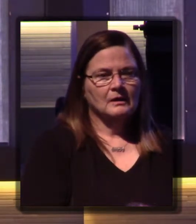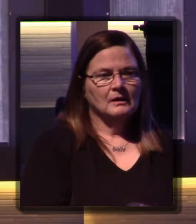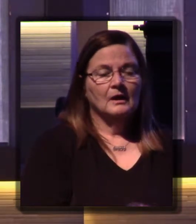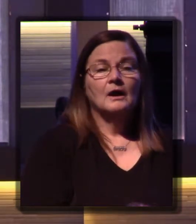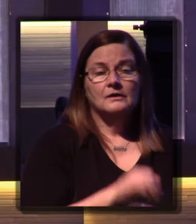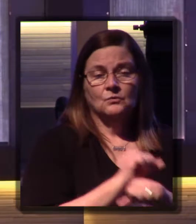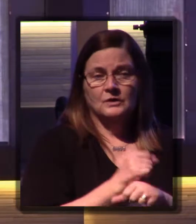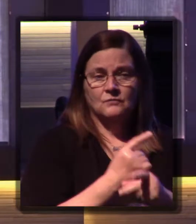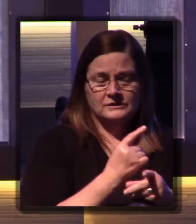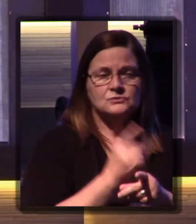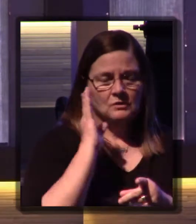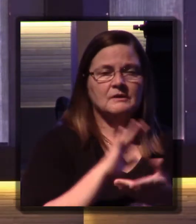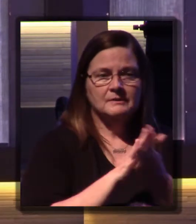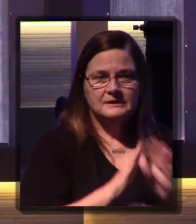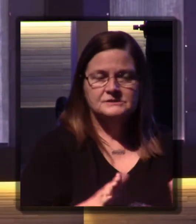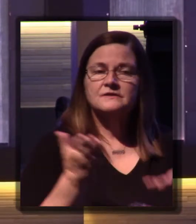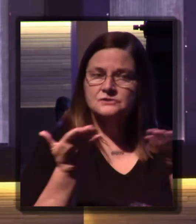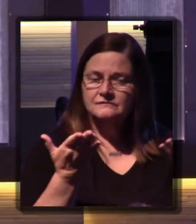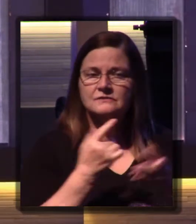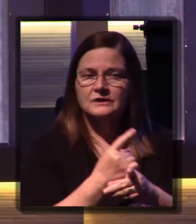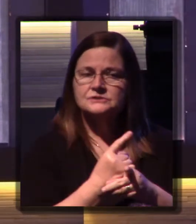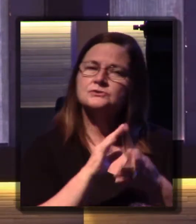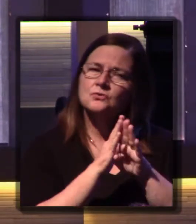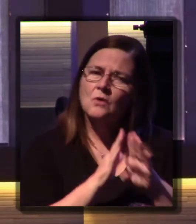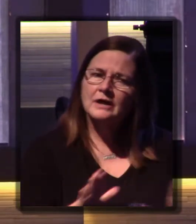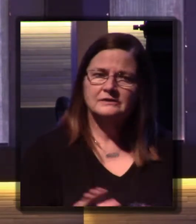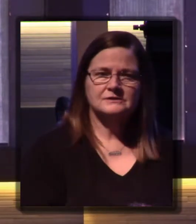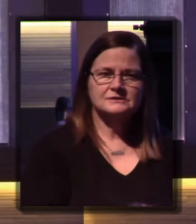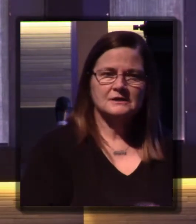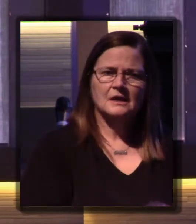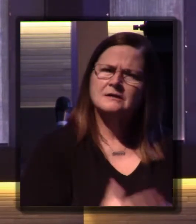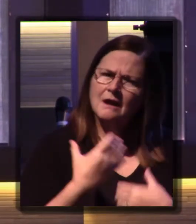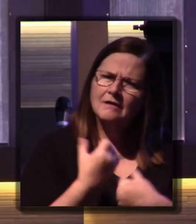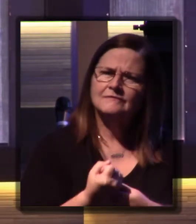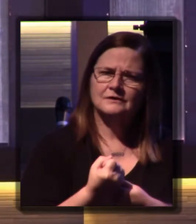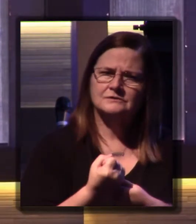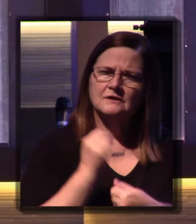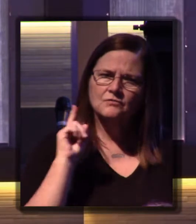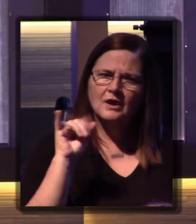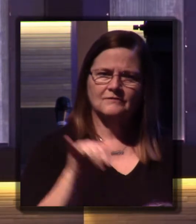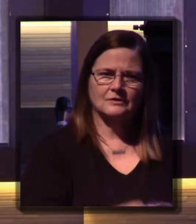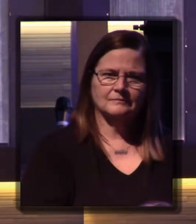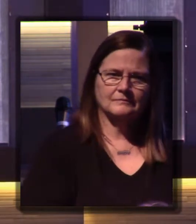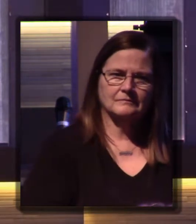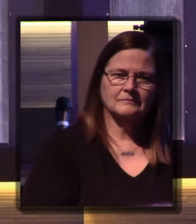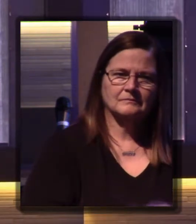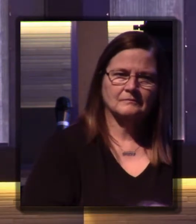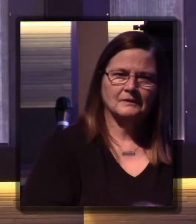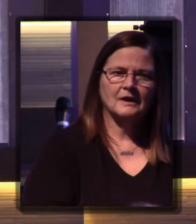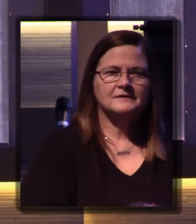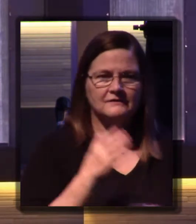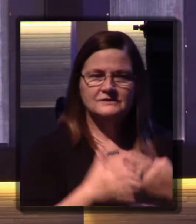and the work of righteousness will be peace, and the service of righteousness, quietness and confidence forever. And then